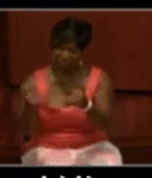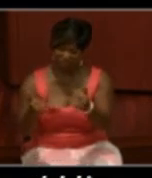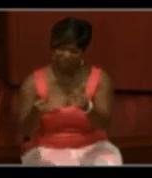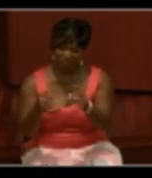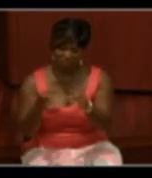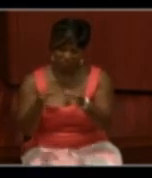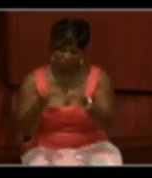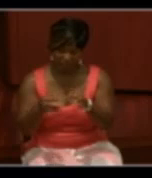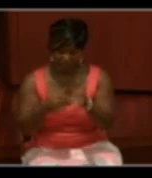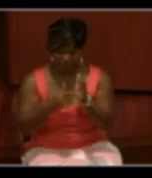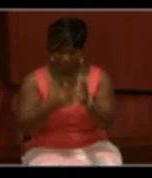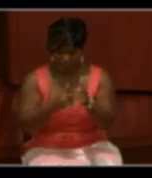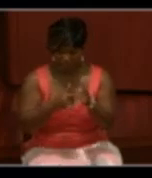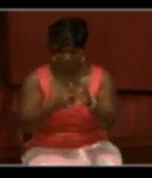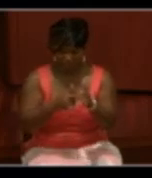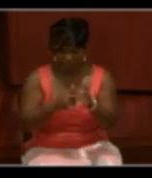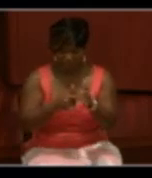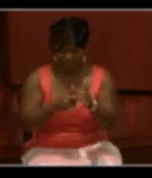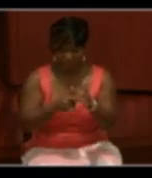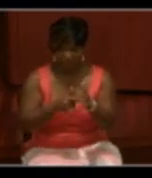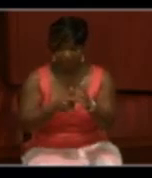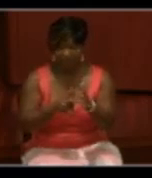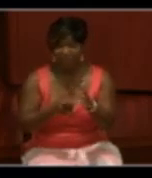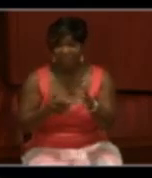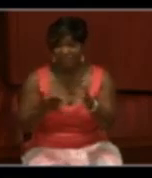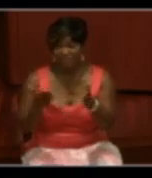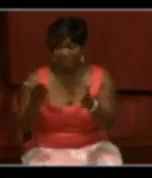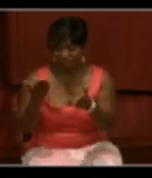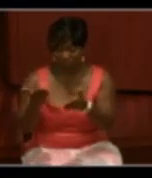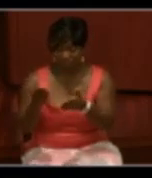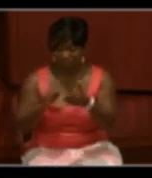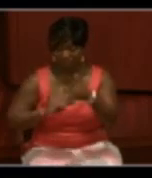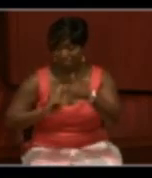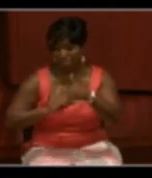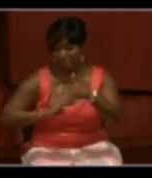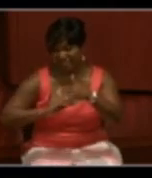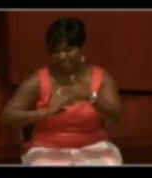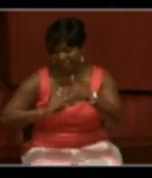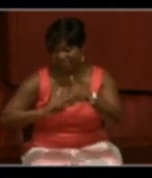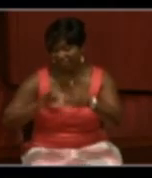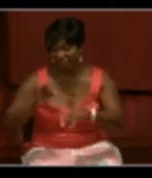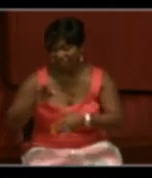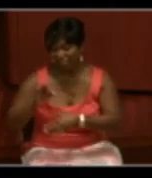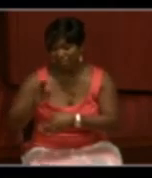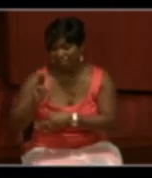records. Here's a basic Freedmen's Bank records of an individual named Henry Adams.